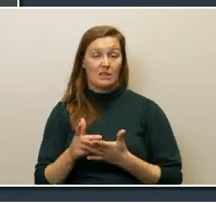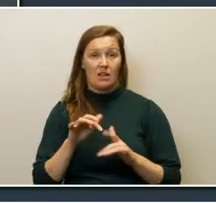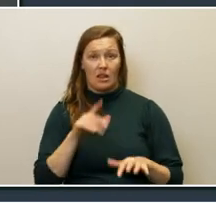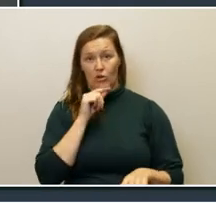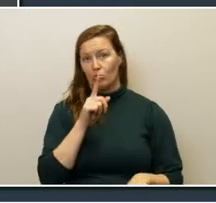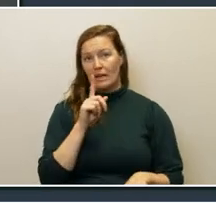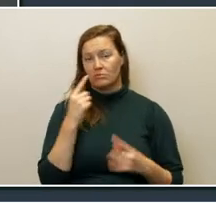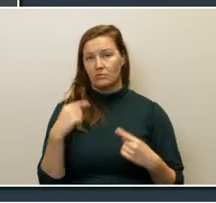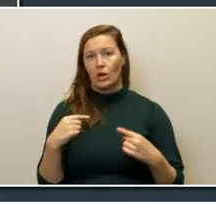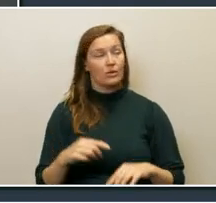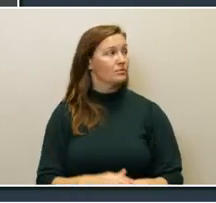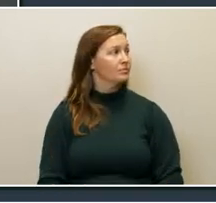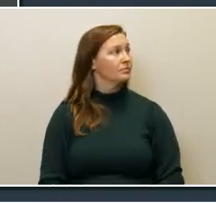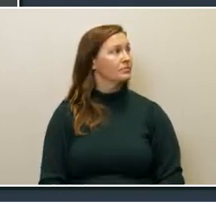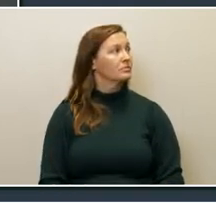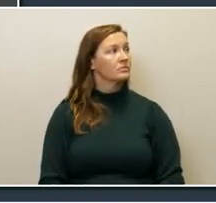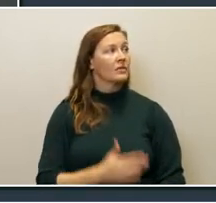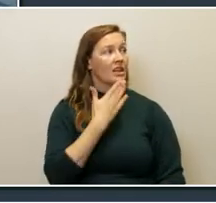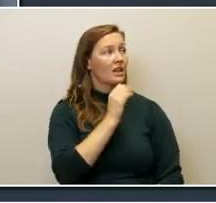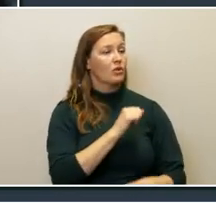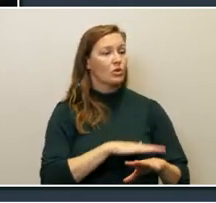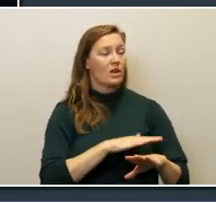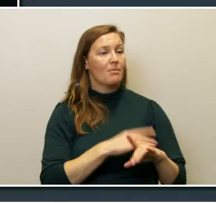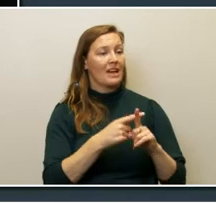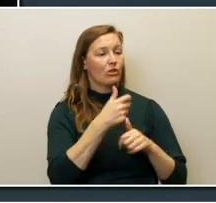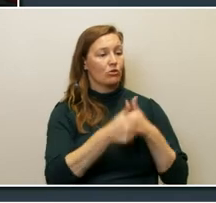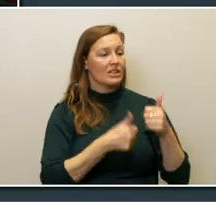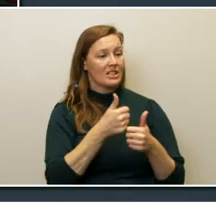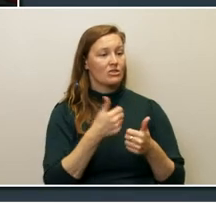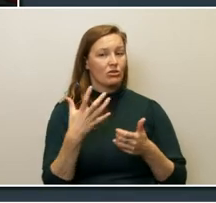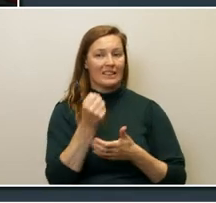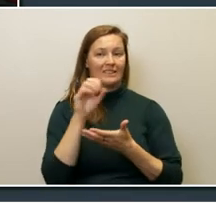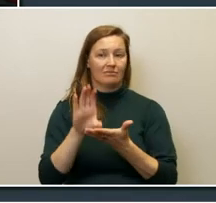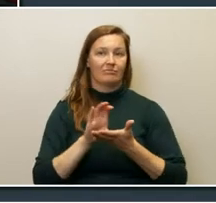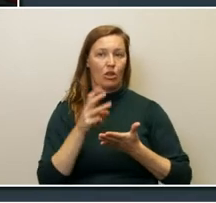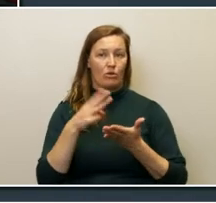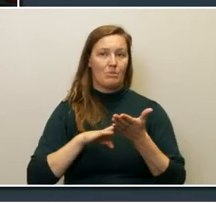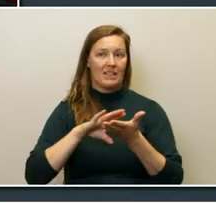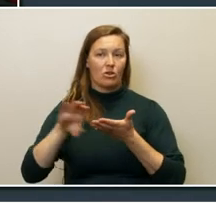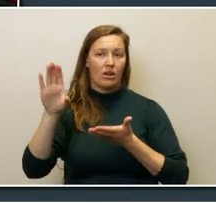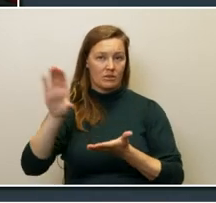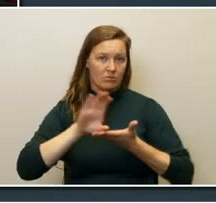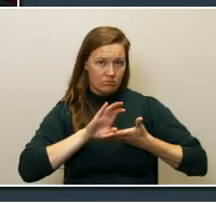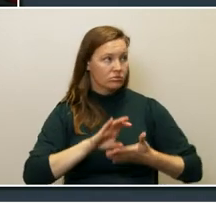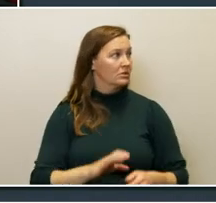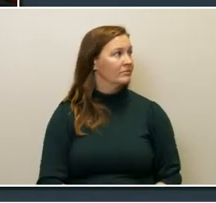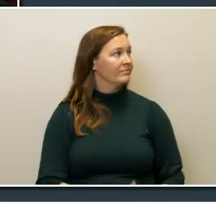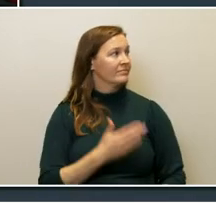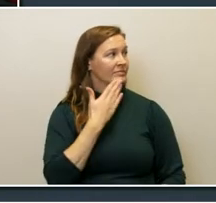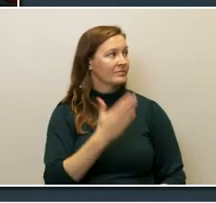Thank you very much for your time today, Craig. And once again, congratulations on the $3 million grant. That's great news.